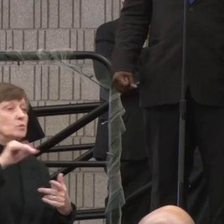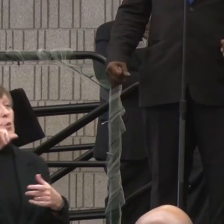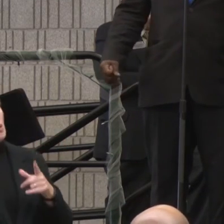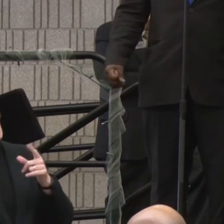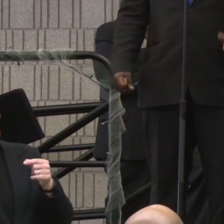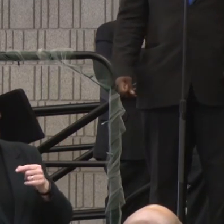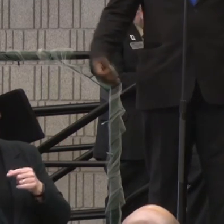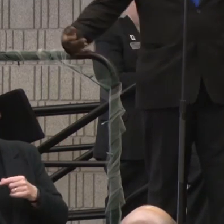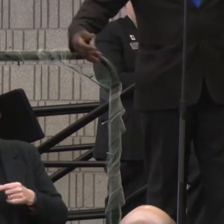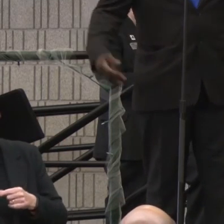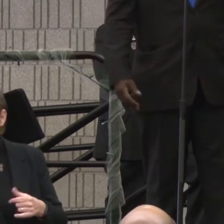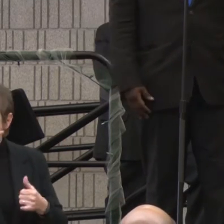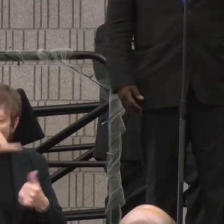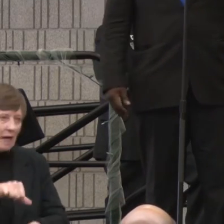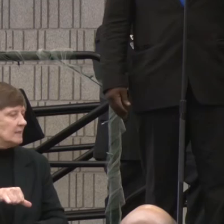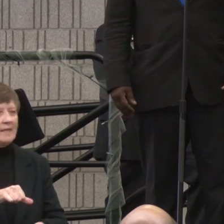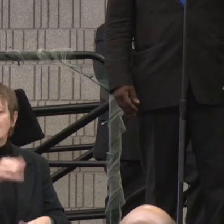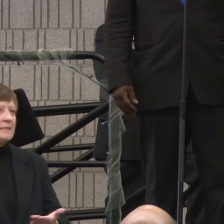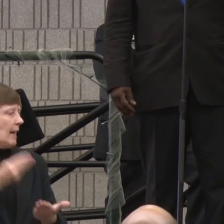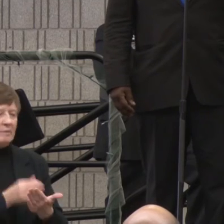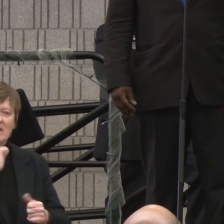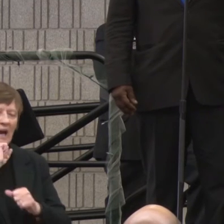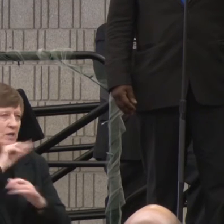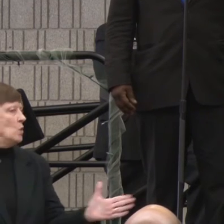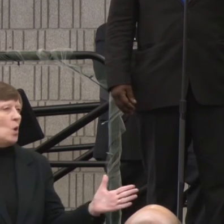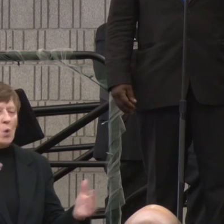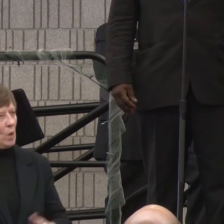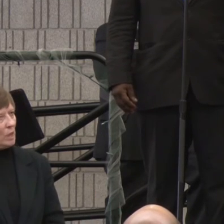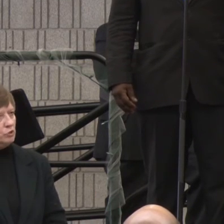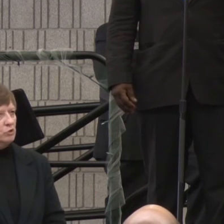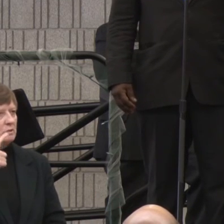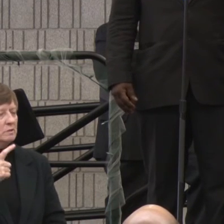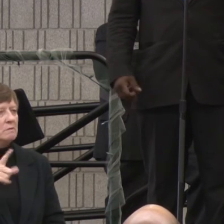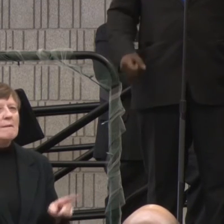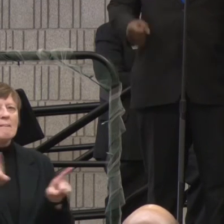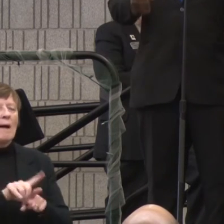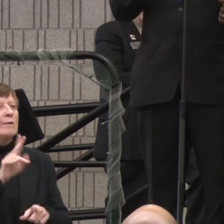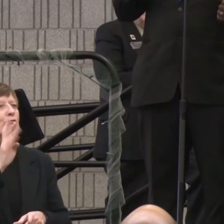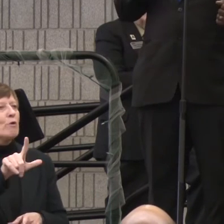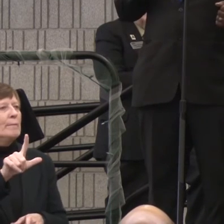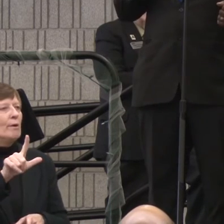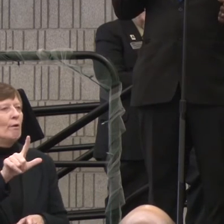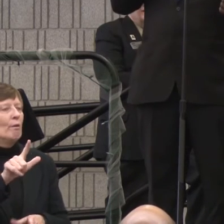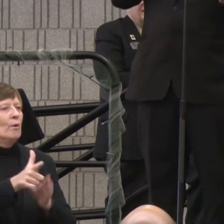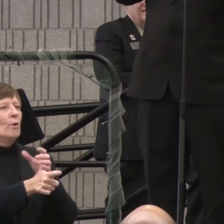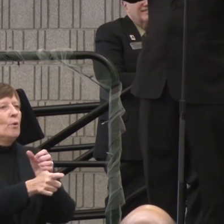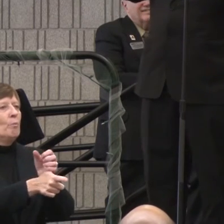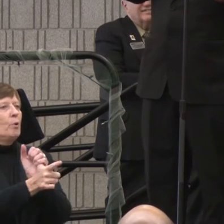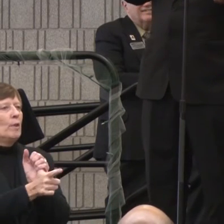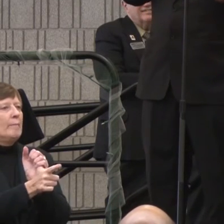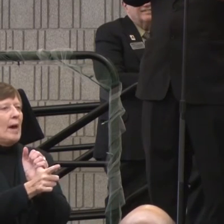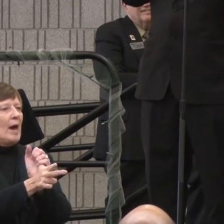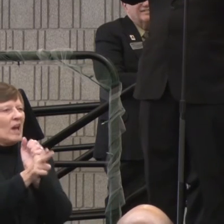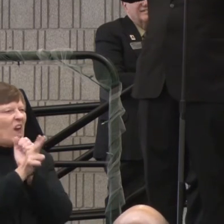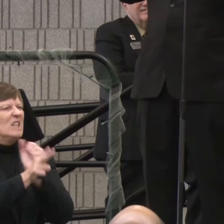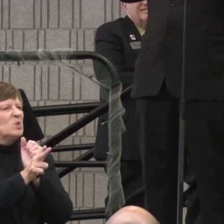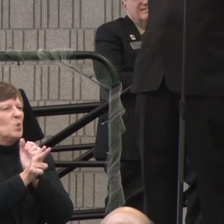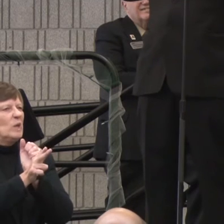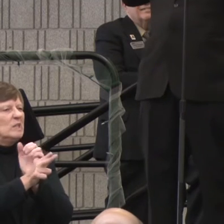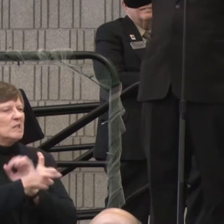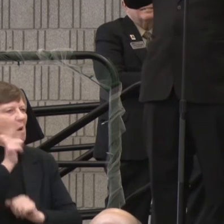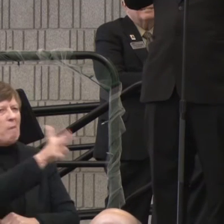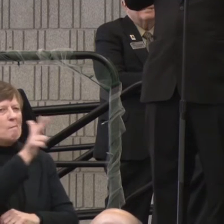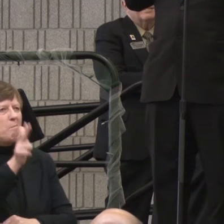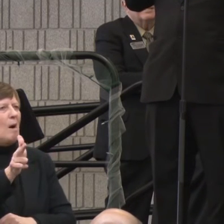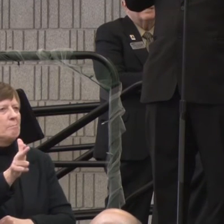friend. You're talking nonsense. Capitalism ain't got no conscience. Like the criminal who pull it back. And squeeze. Pop,